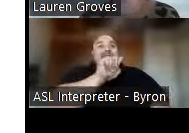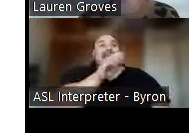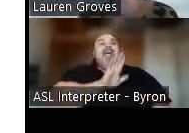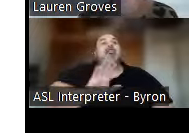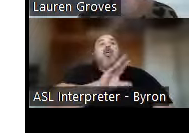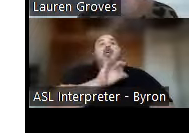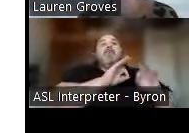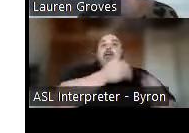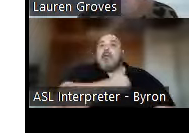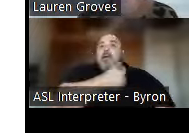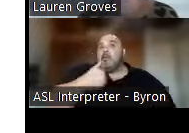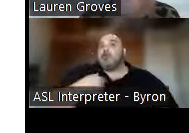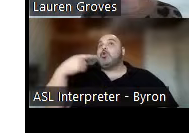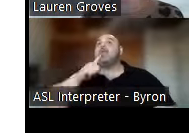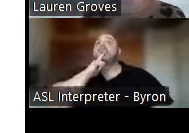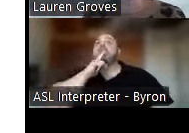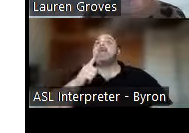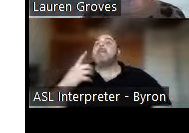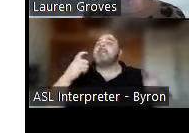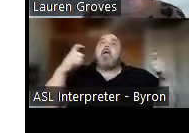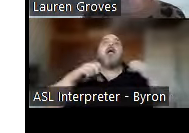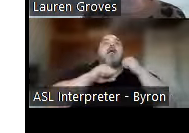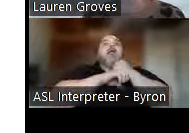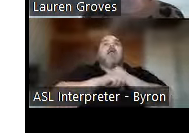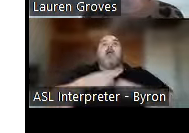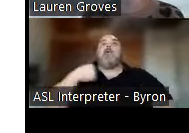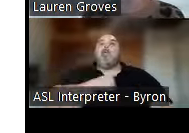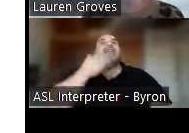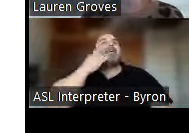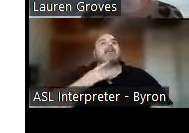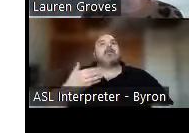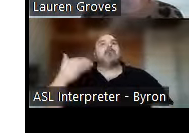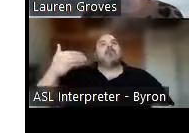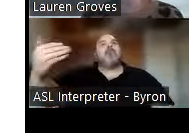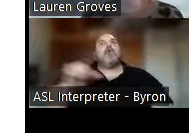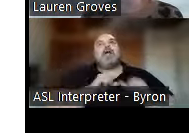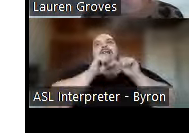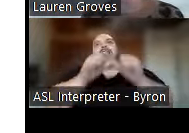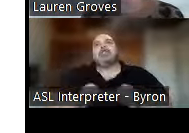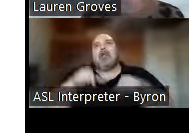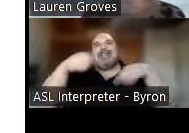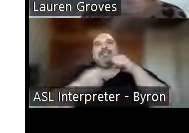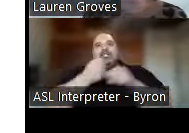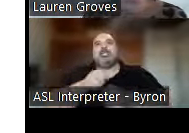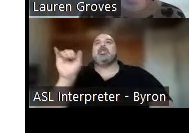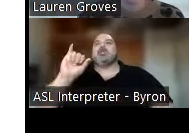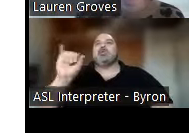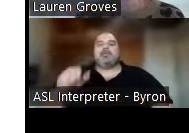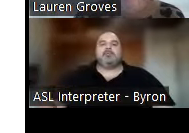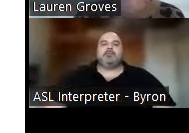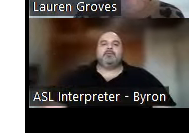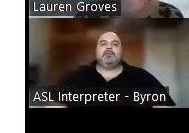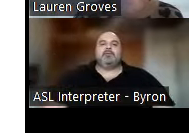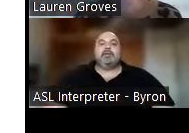so this is a really big campaign that we're lucky to move forward and continue in the coming year as well. And